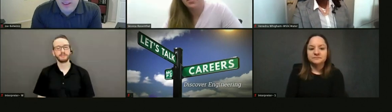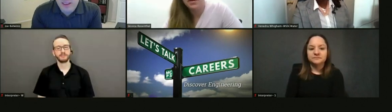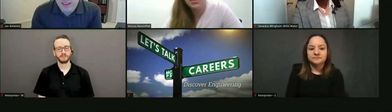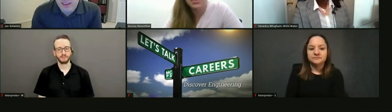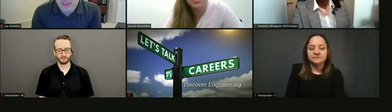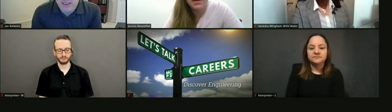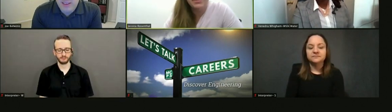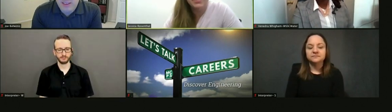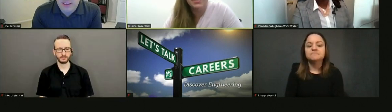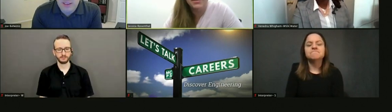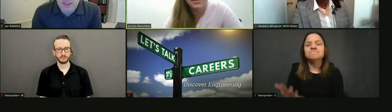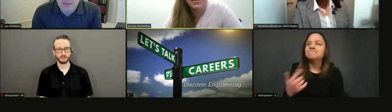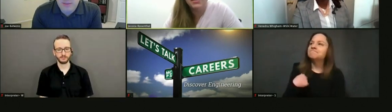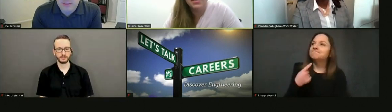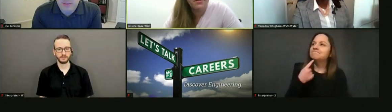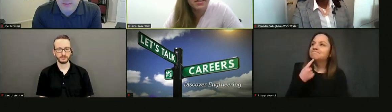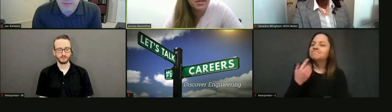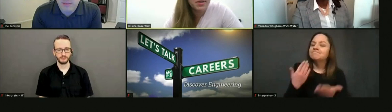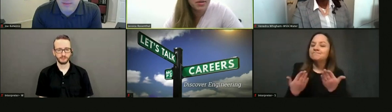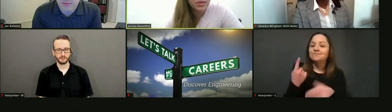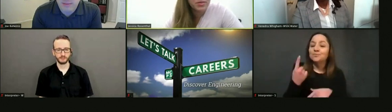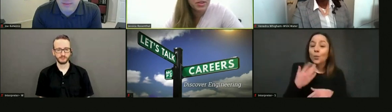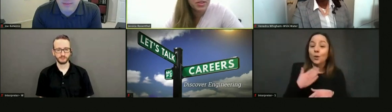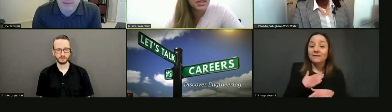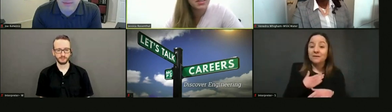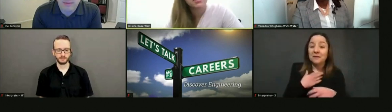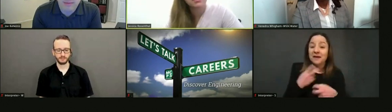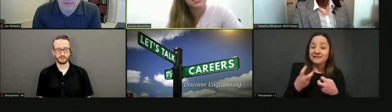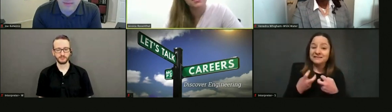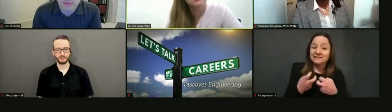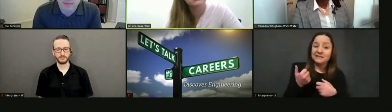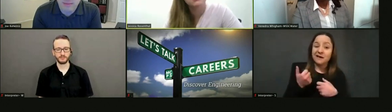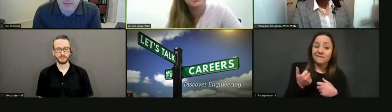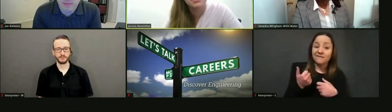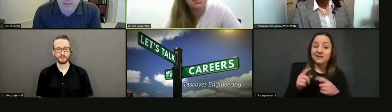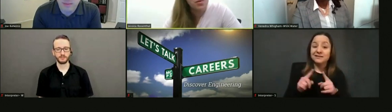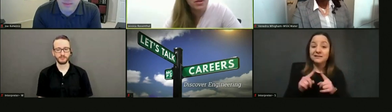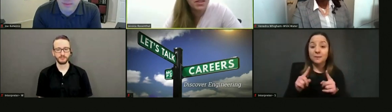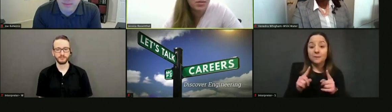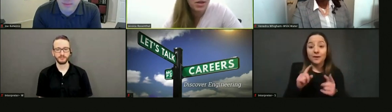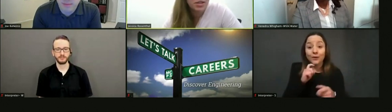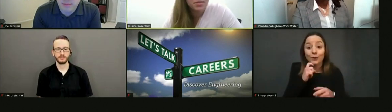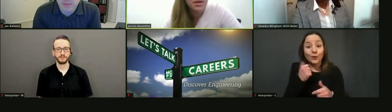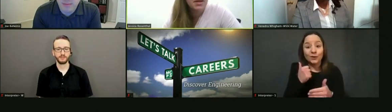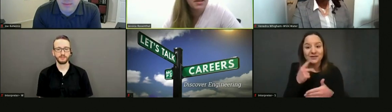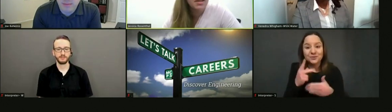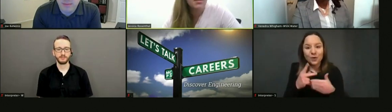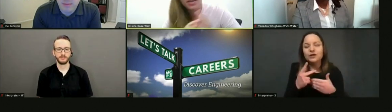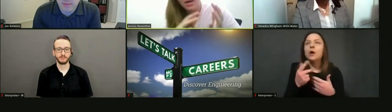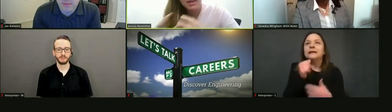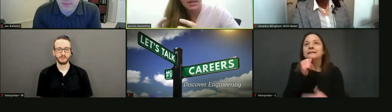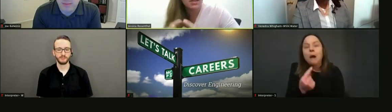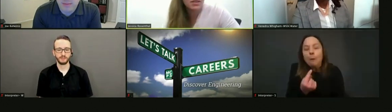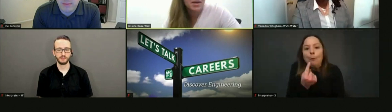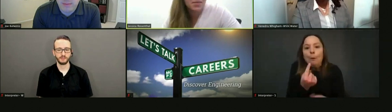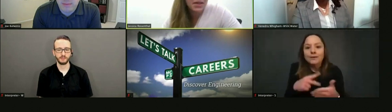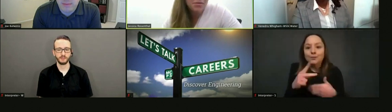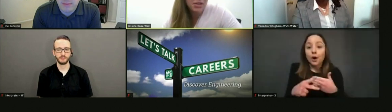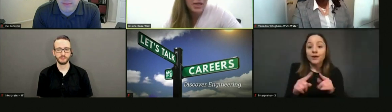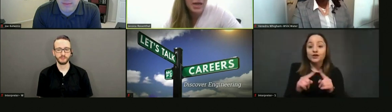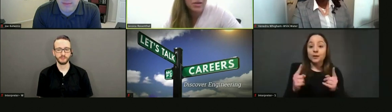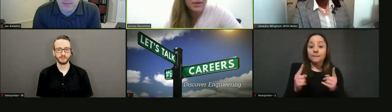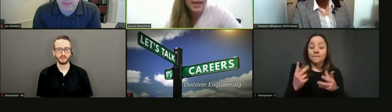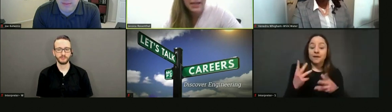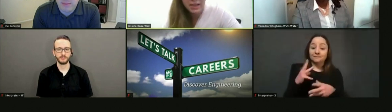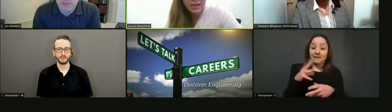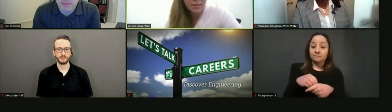Yeah, I'd say probably one of my toughest but coolest projects, I guess. Not really one single project, but kind of like coming into this